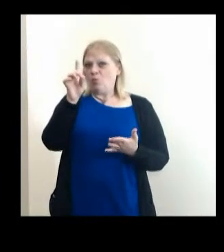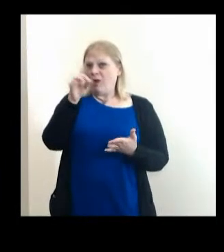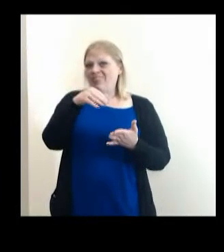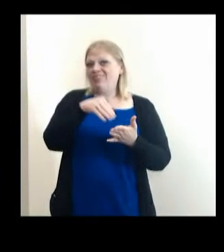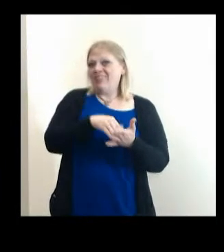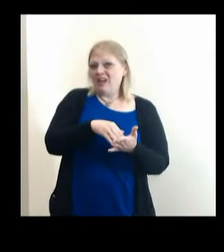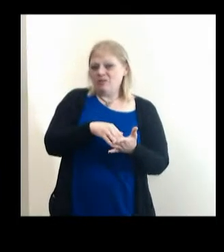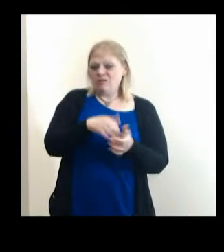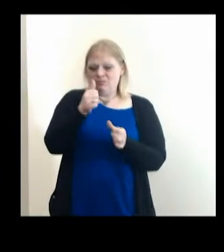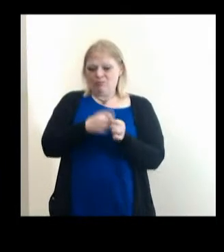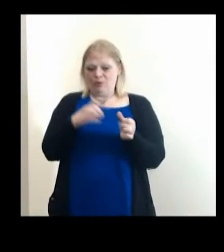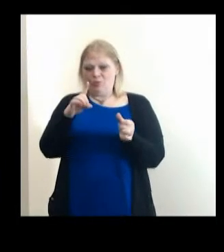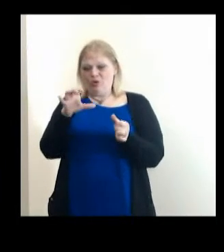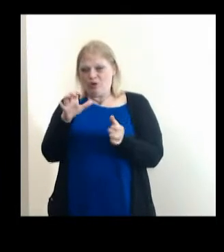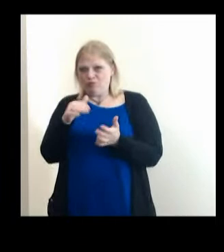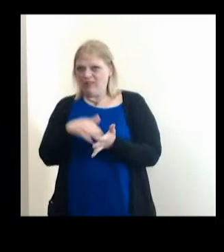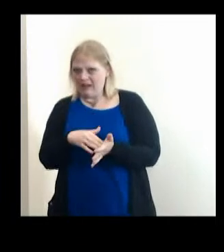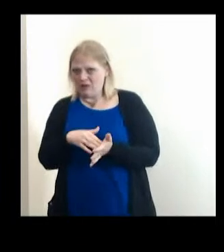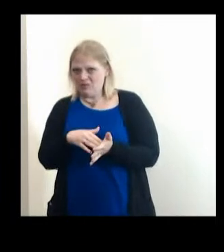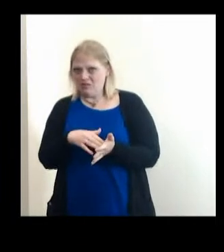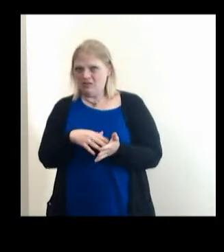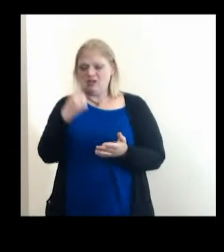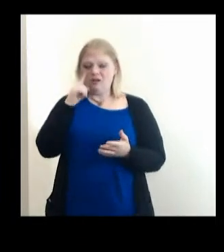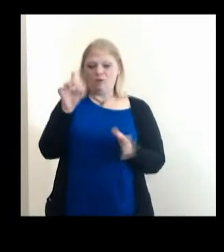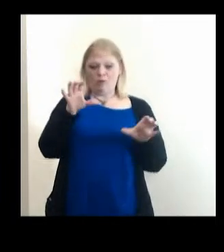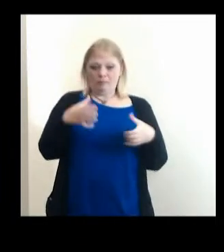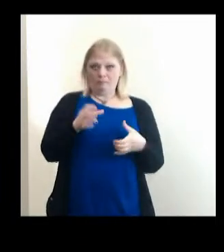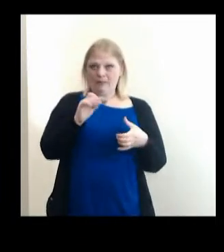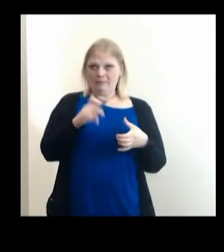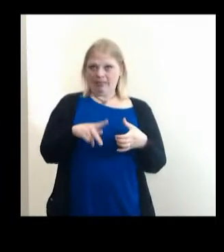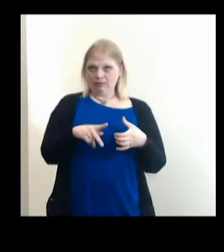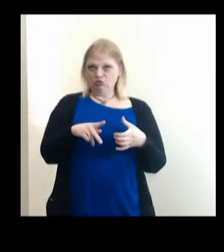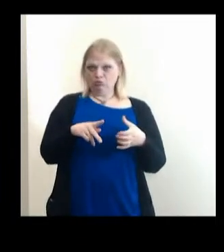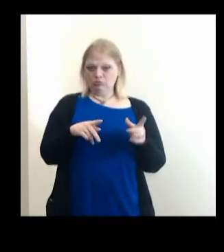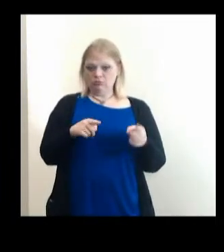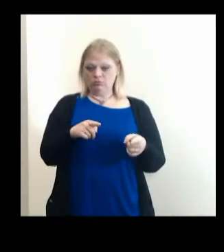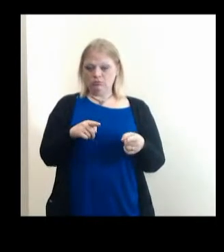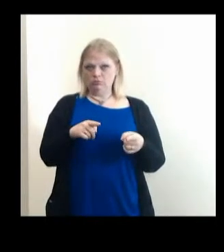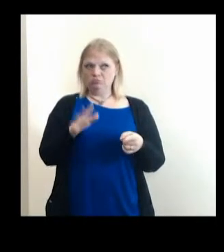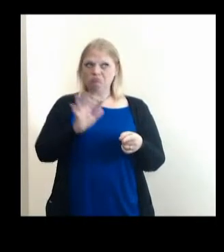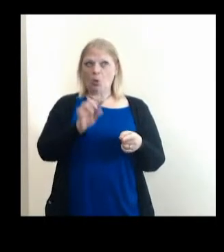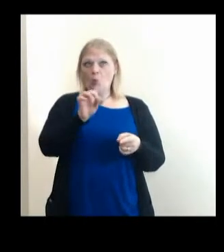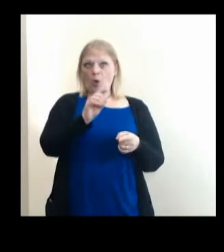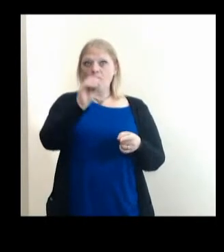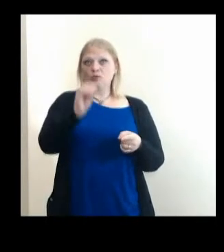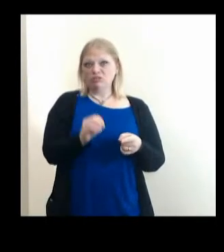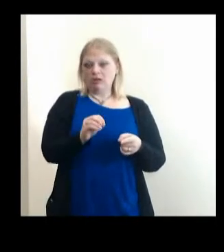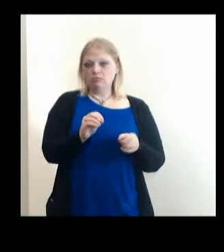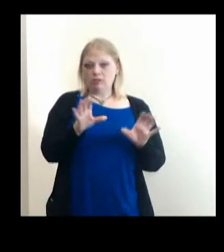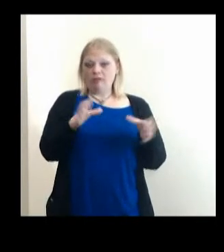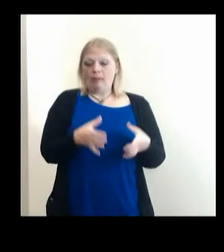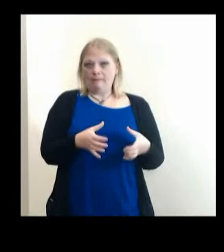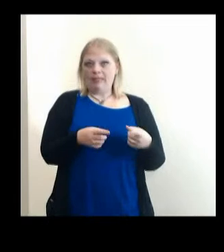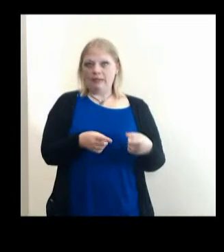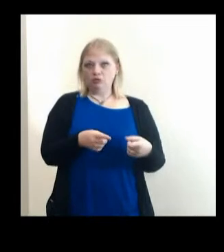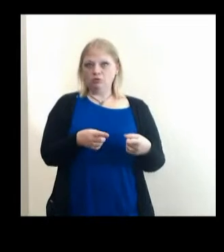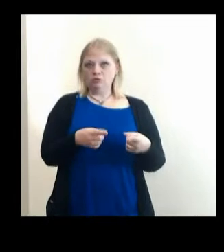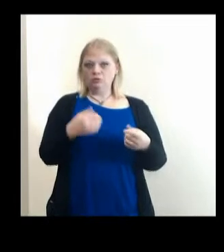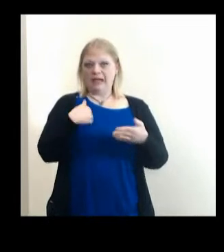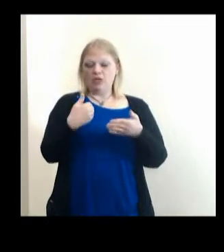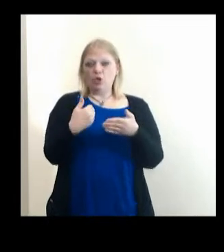out of 100,000. So that means for the population, nearly 1% of the population had